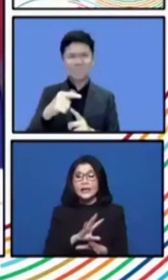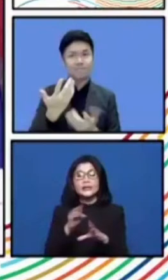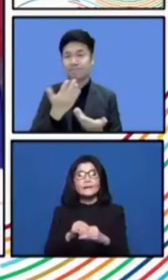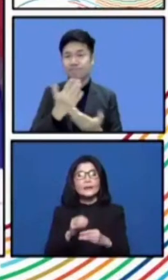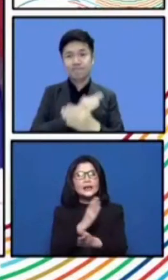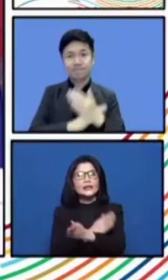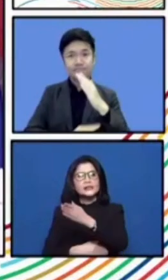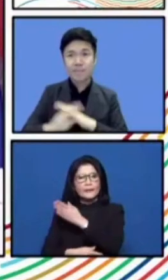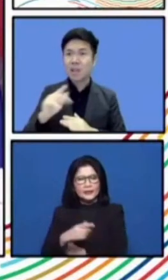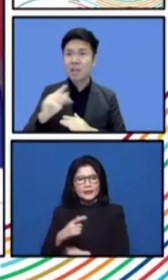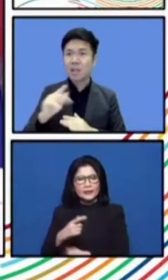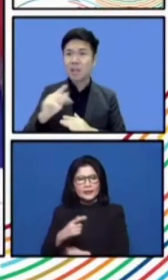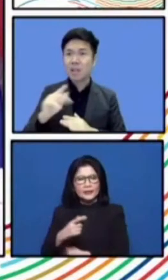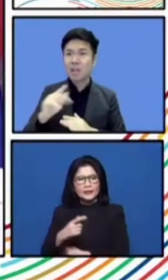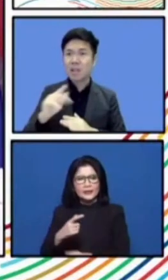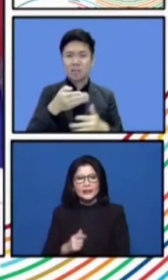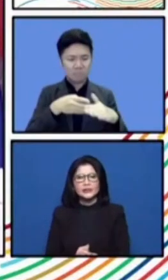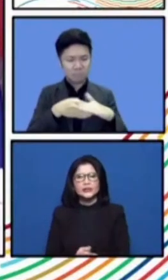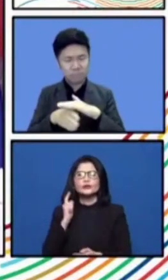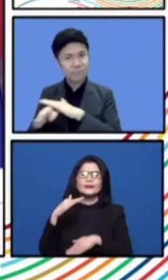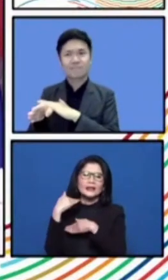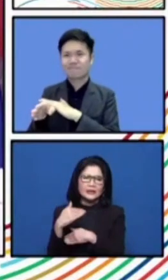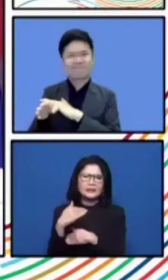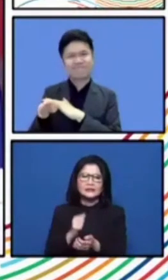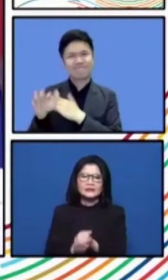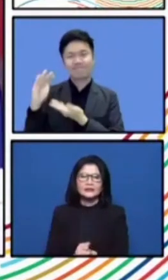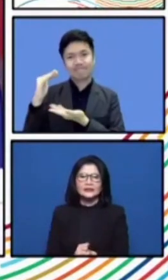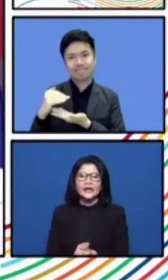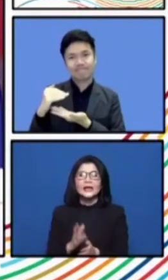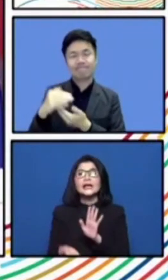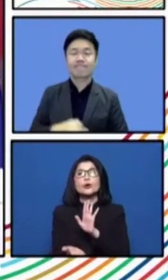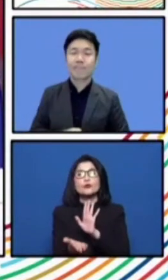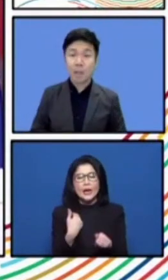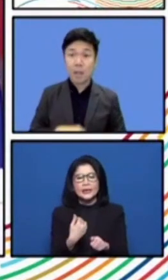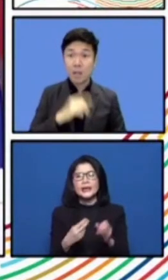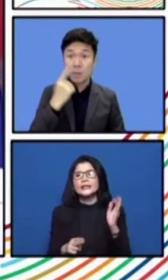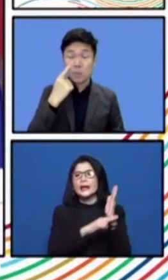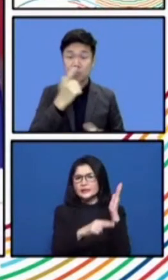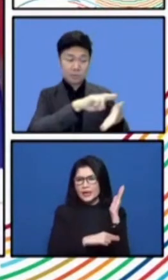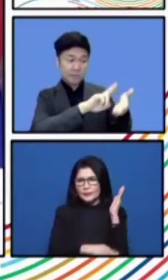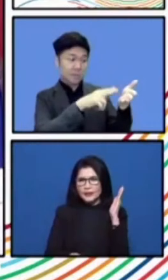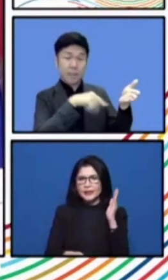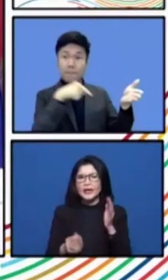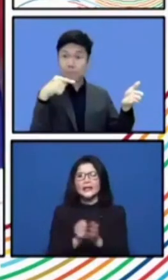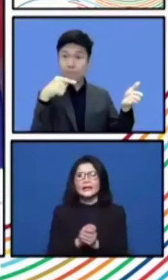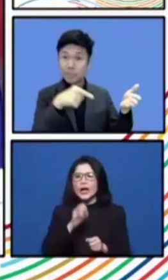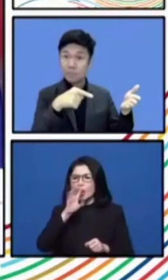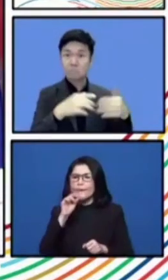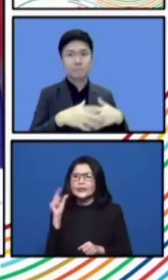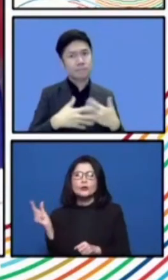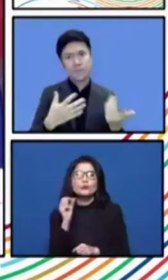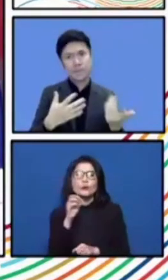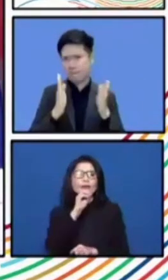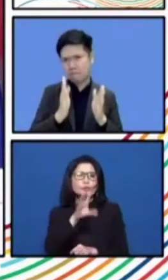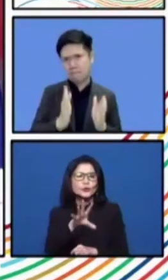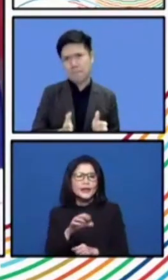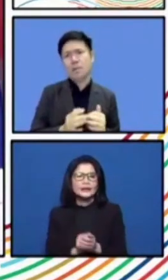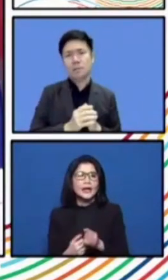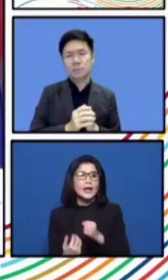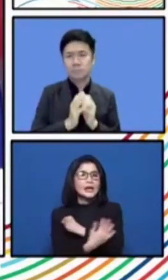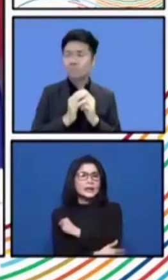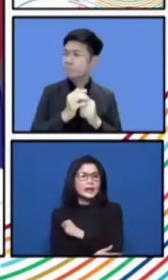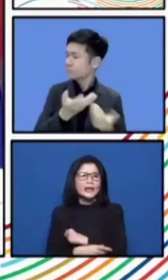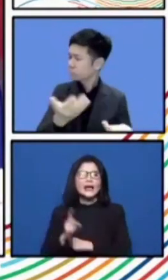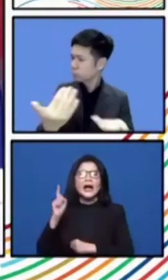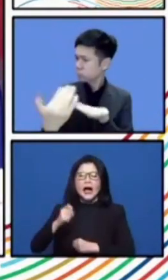again in the crpd and also the general comments strengthen All State parties shall consult with and actively involve persons with